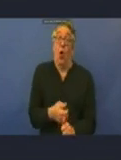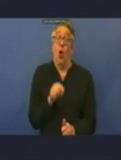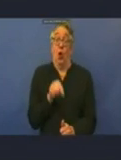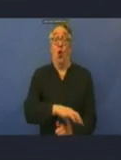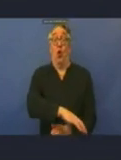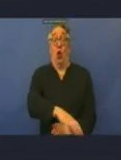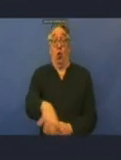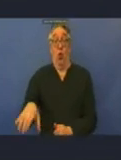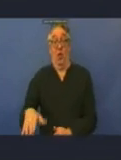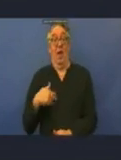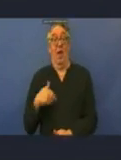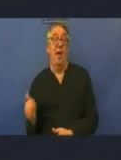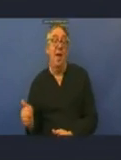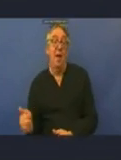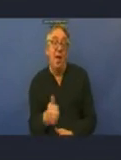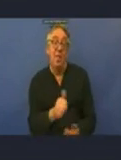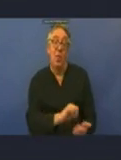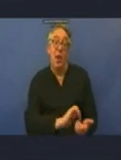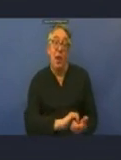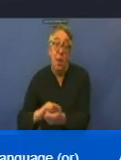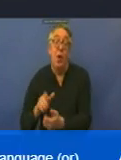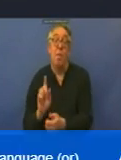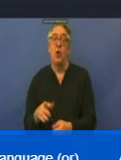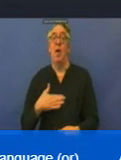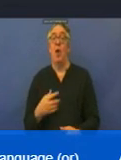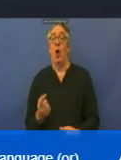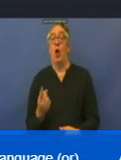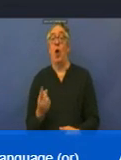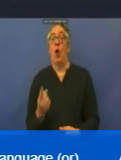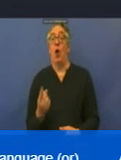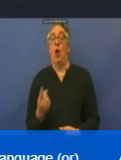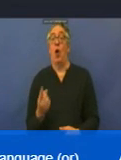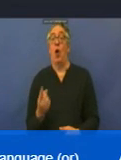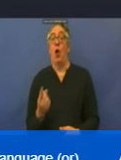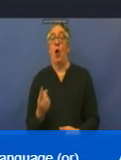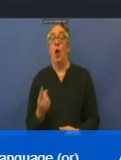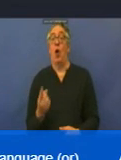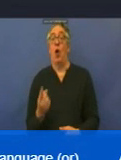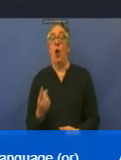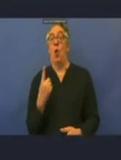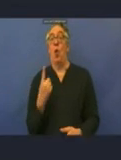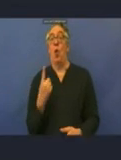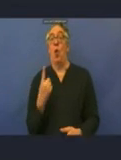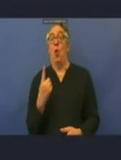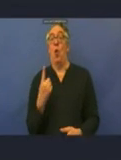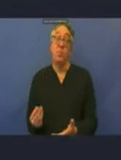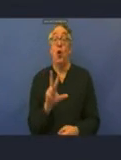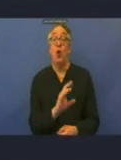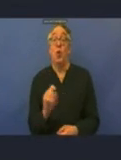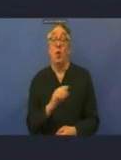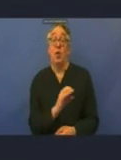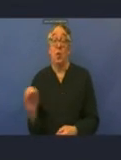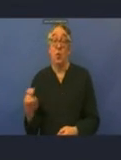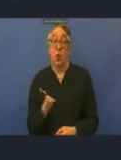of each organization. The support for this type of event is 300,000 euros.